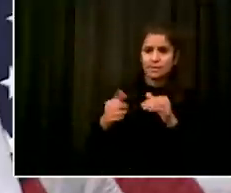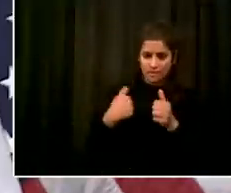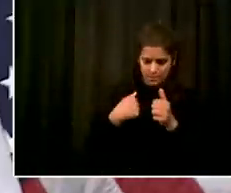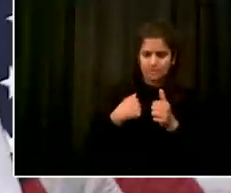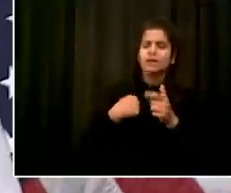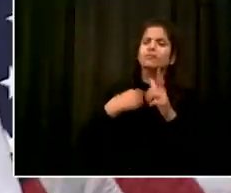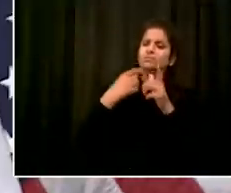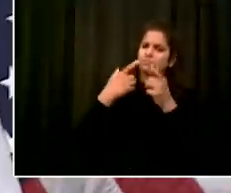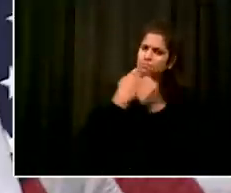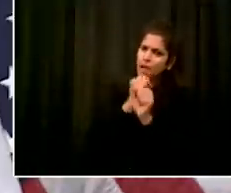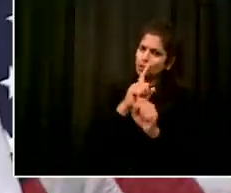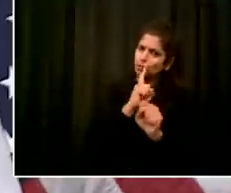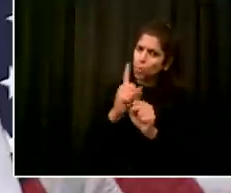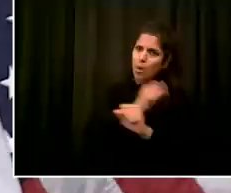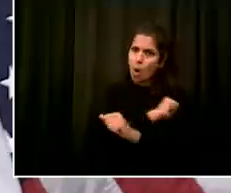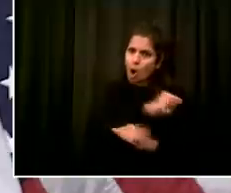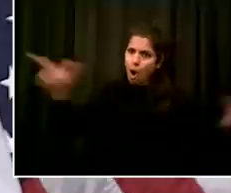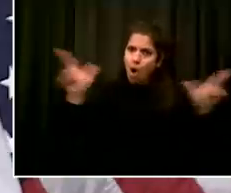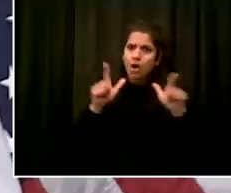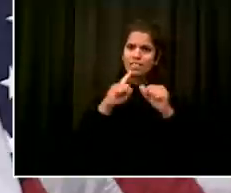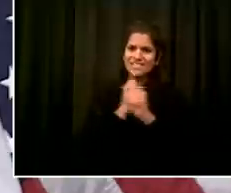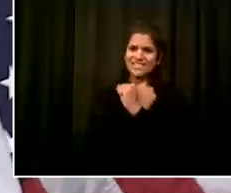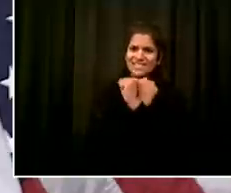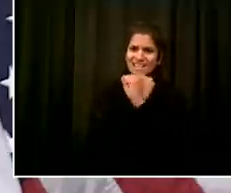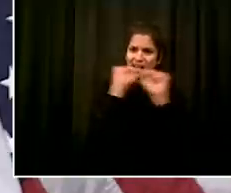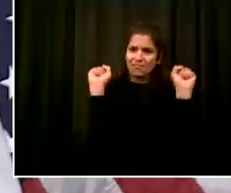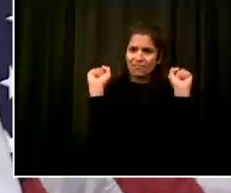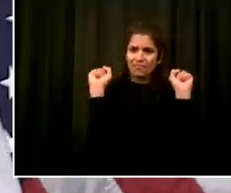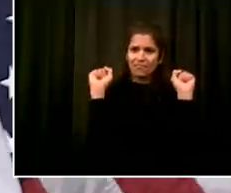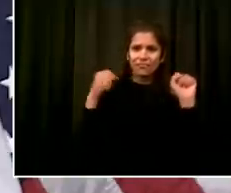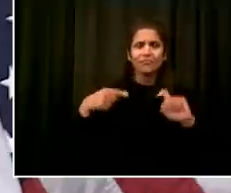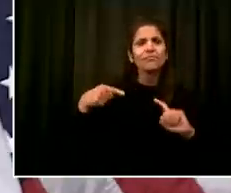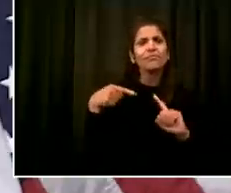understood, I don't mean this negative to you, I'm saying I wish I could better articulate.